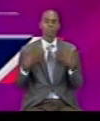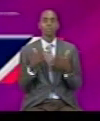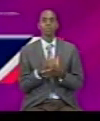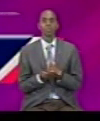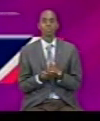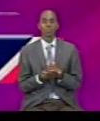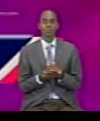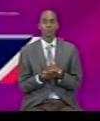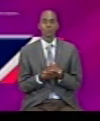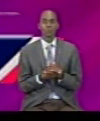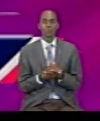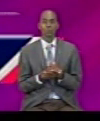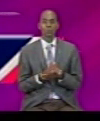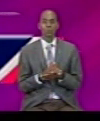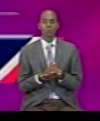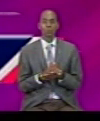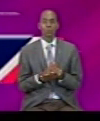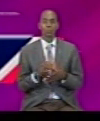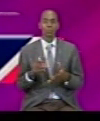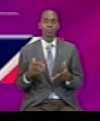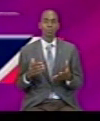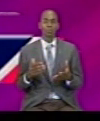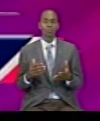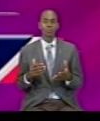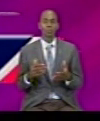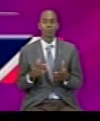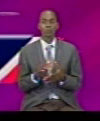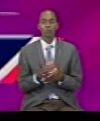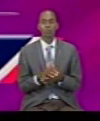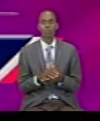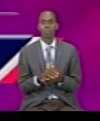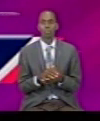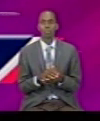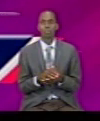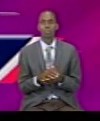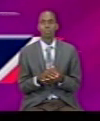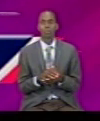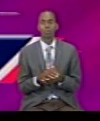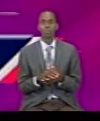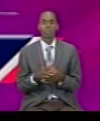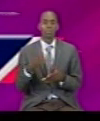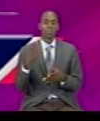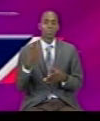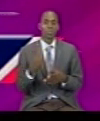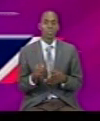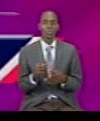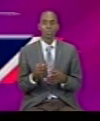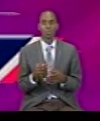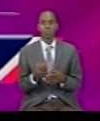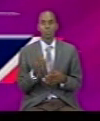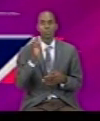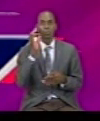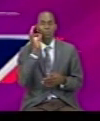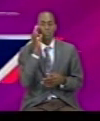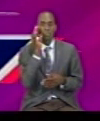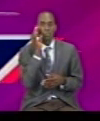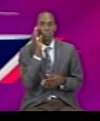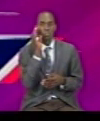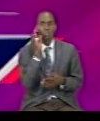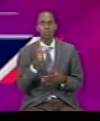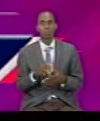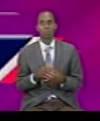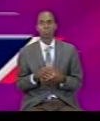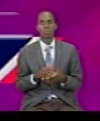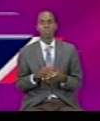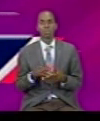out. We must have that fruit, the spiritual fruit, the natural fruit,